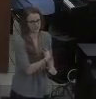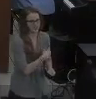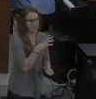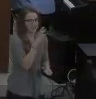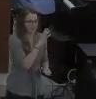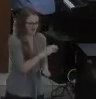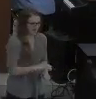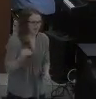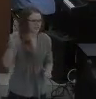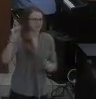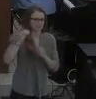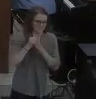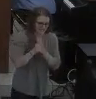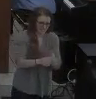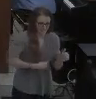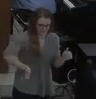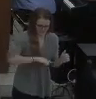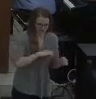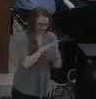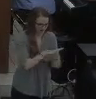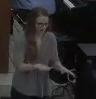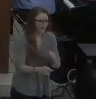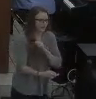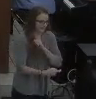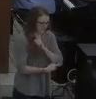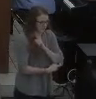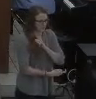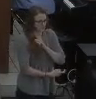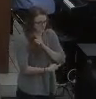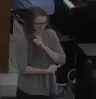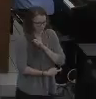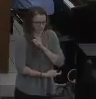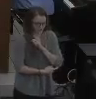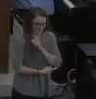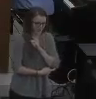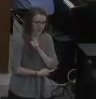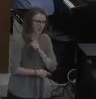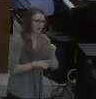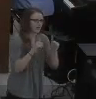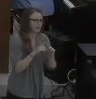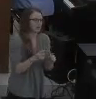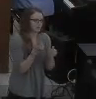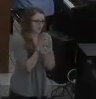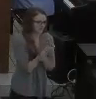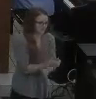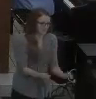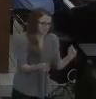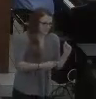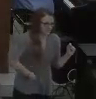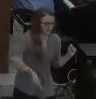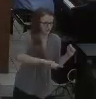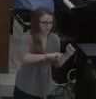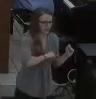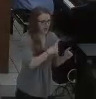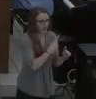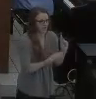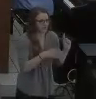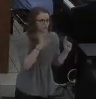debtors. And lead us not into temptation, but